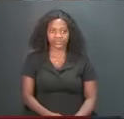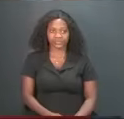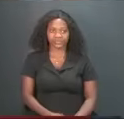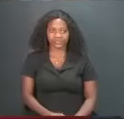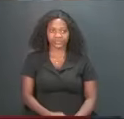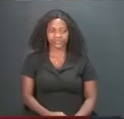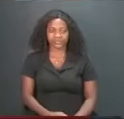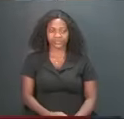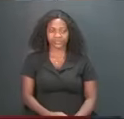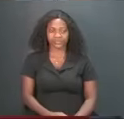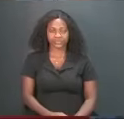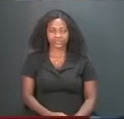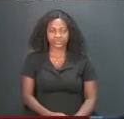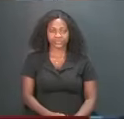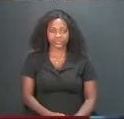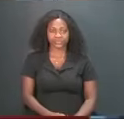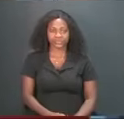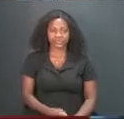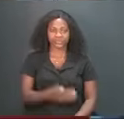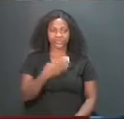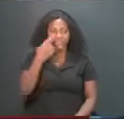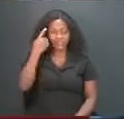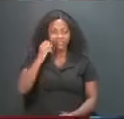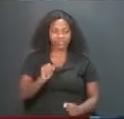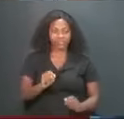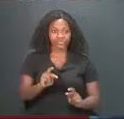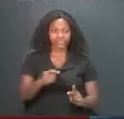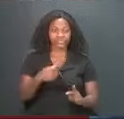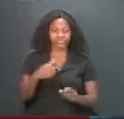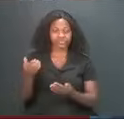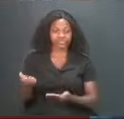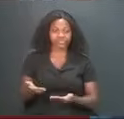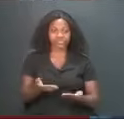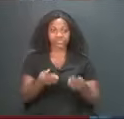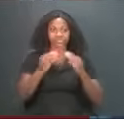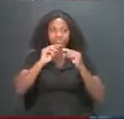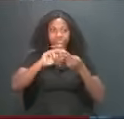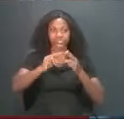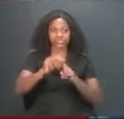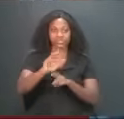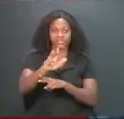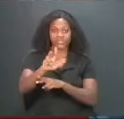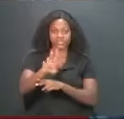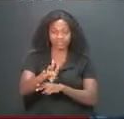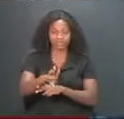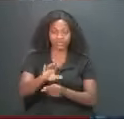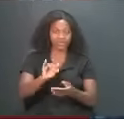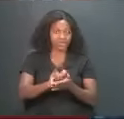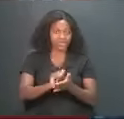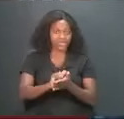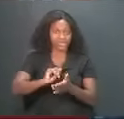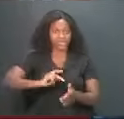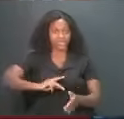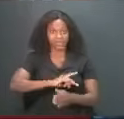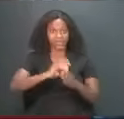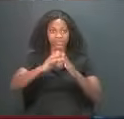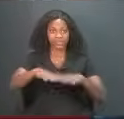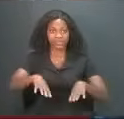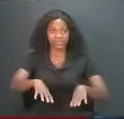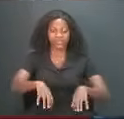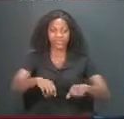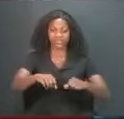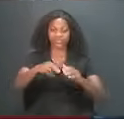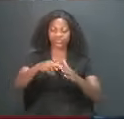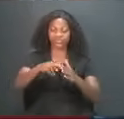Mr. Speaker, thank you very much for the opportunity to move motion number 34 that this House adopts the report of the